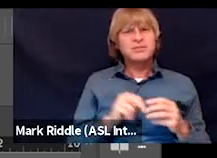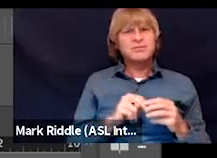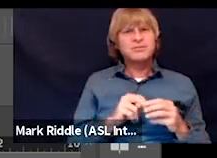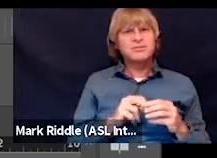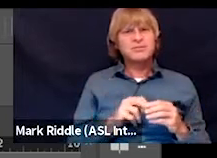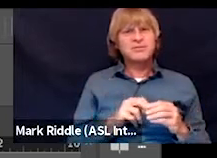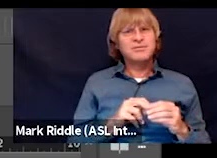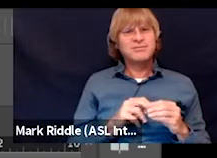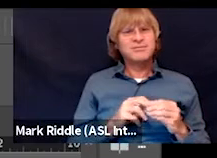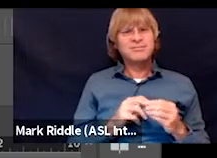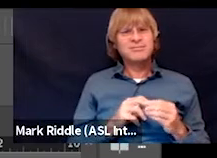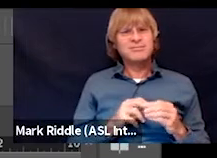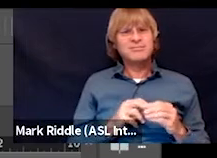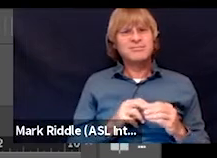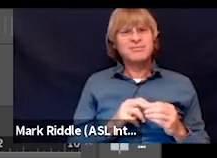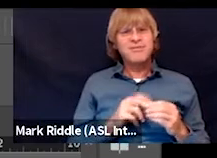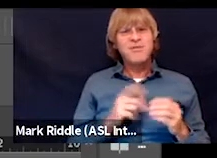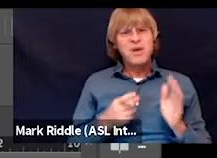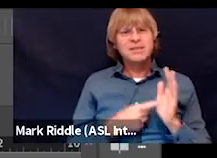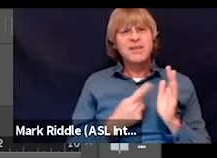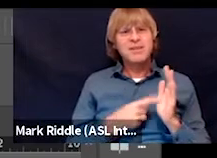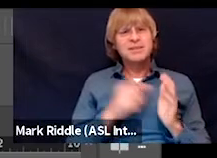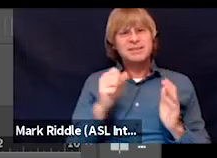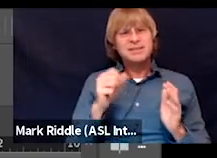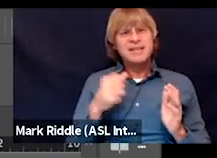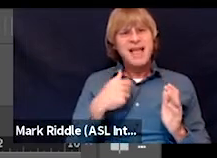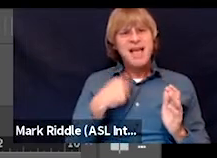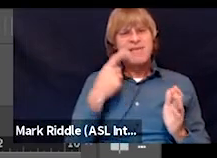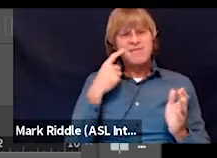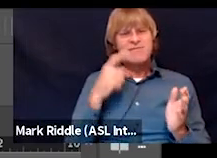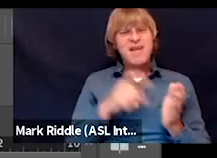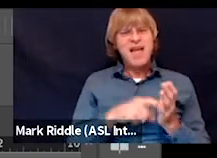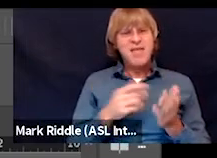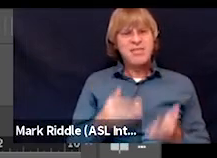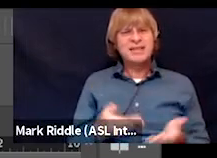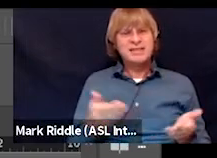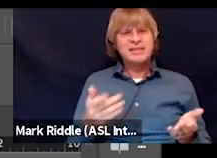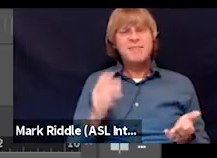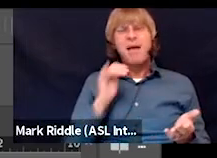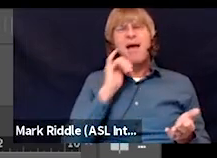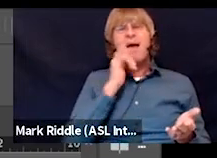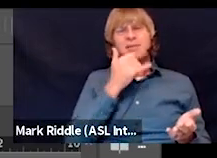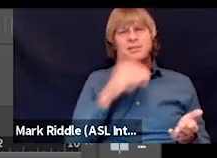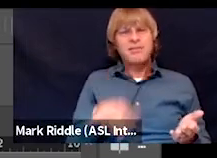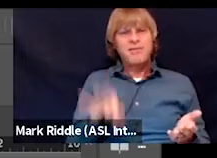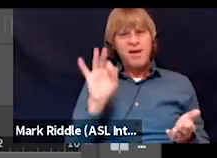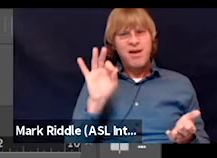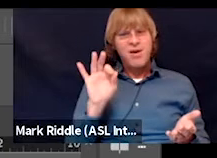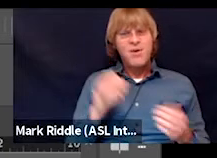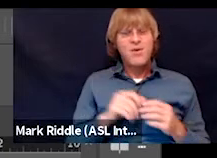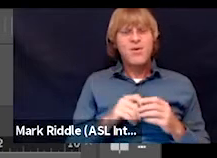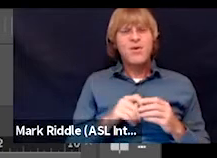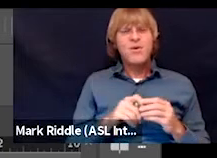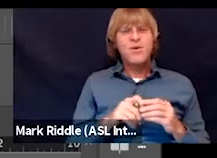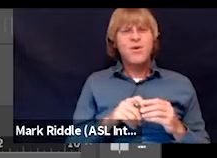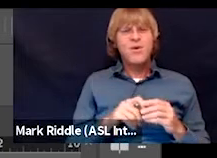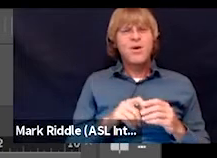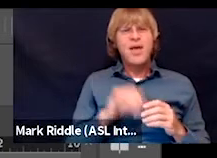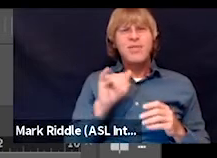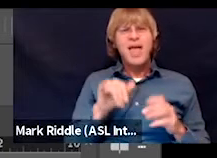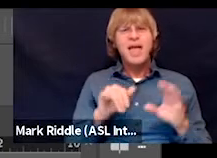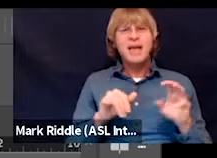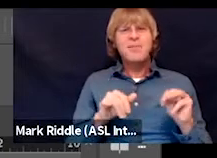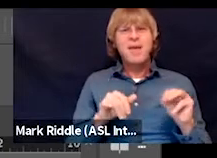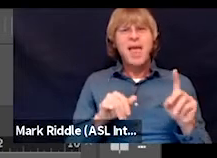shortcut. Well, Now I know. sometimes I've found things by accident. The